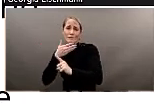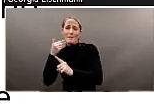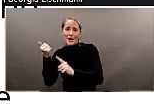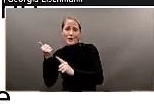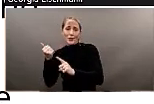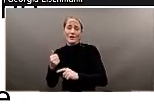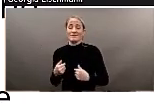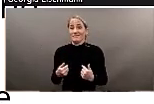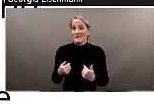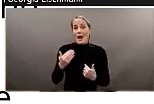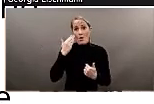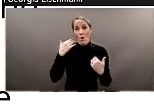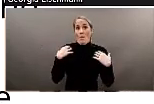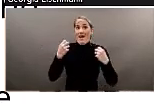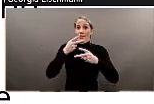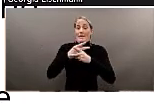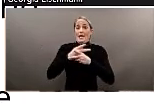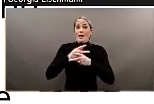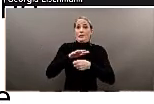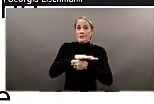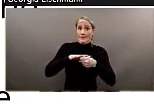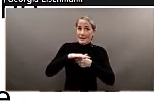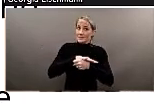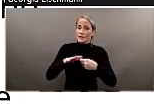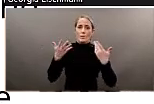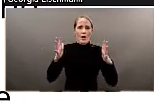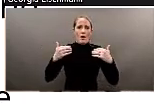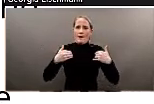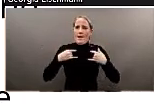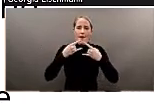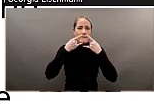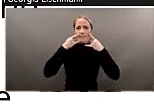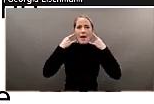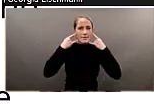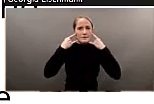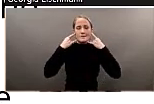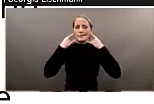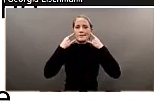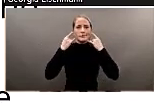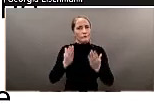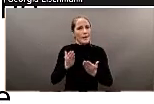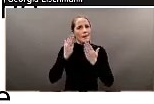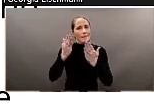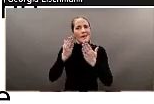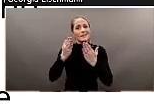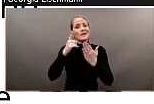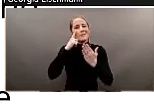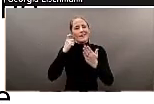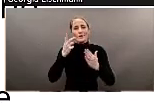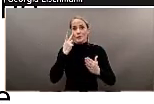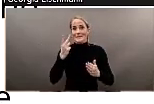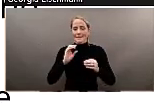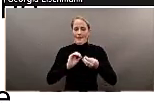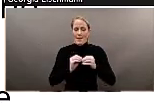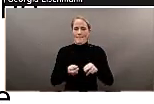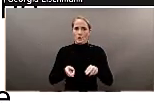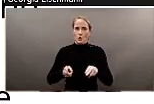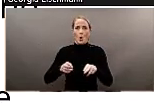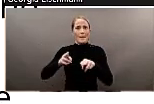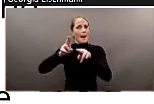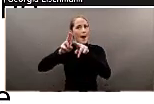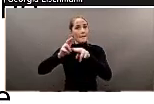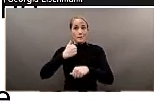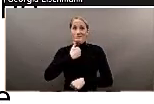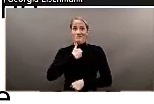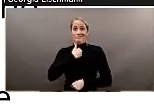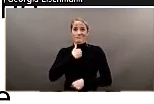at healthcare facilities or have chosen to do this based on transmissions, which was our recommendation rates. And so, I do